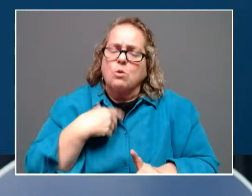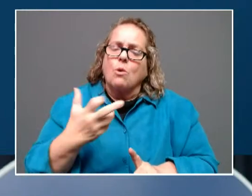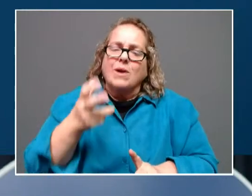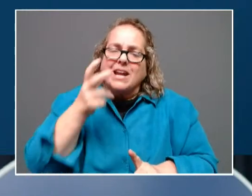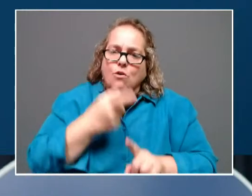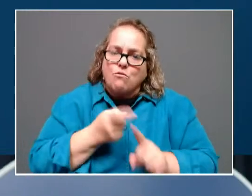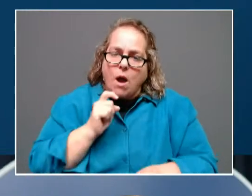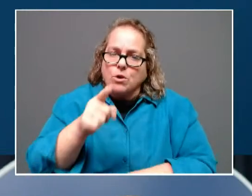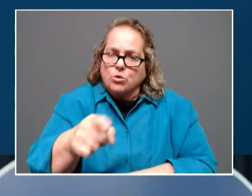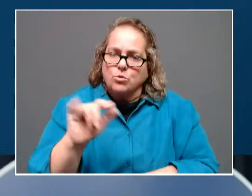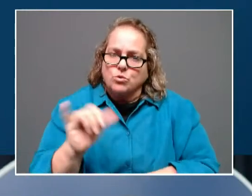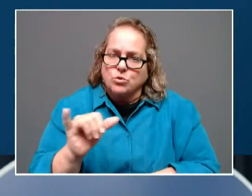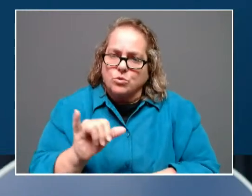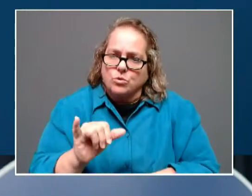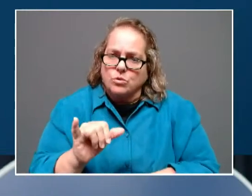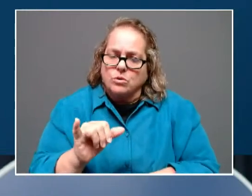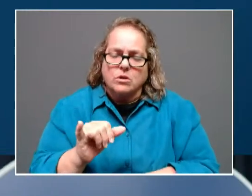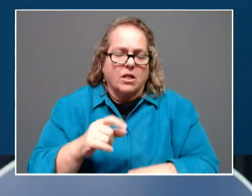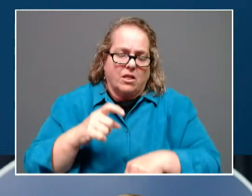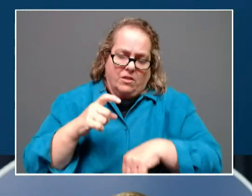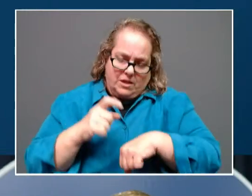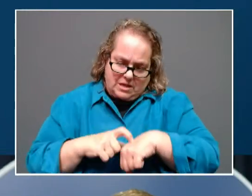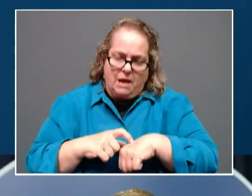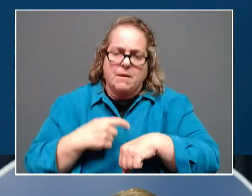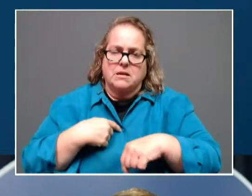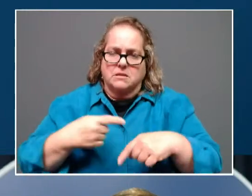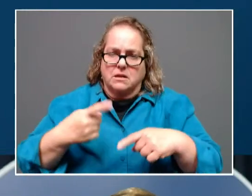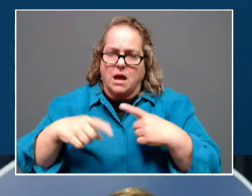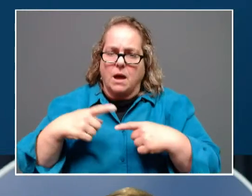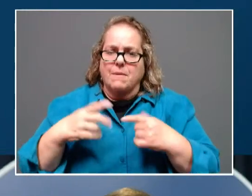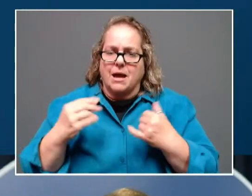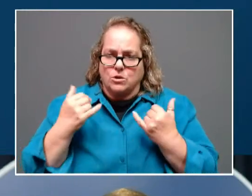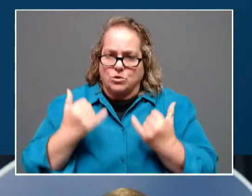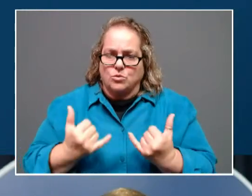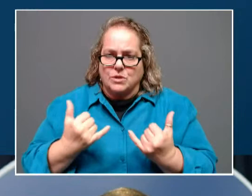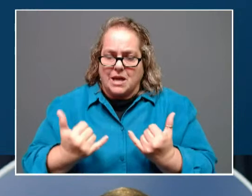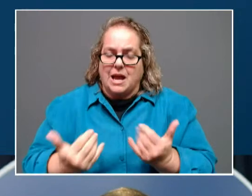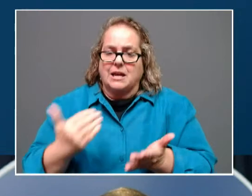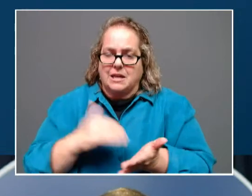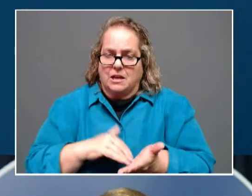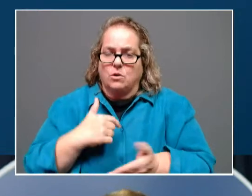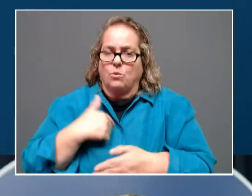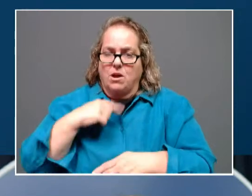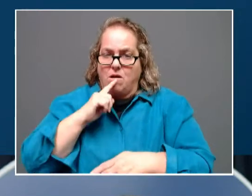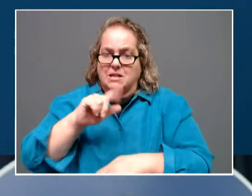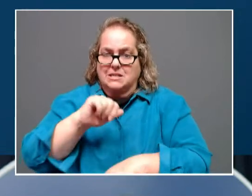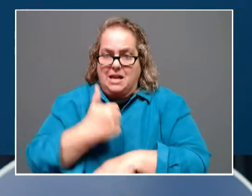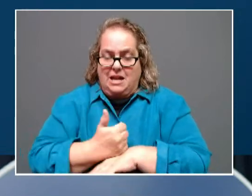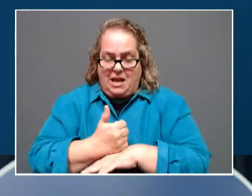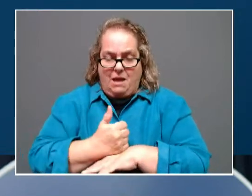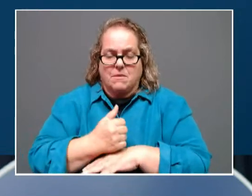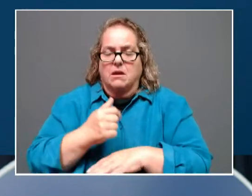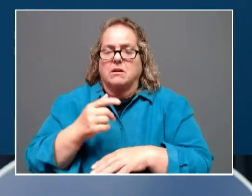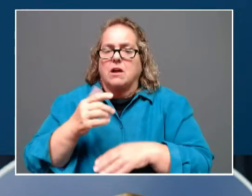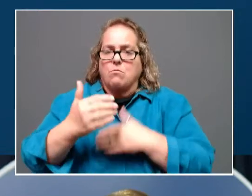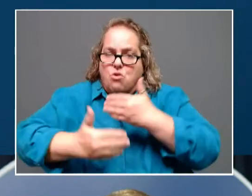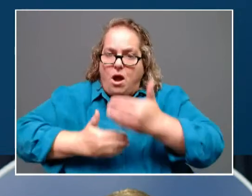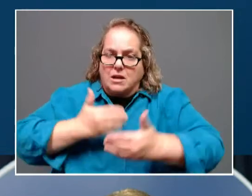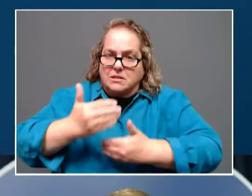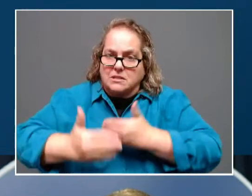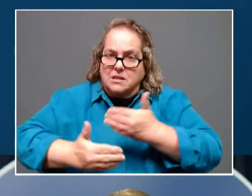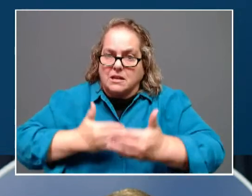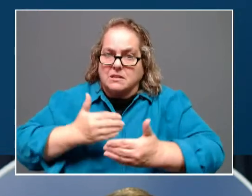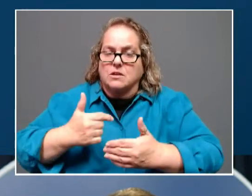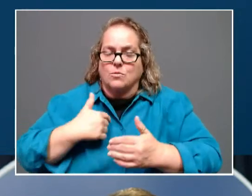The time has certainly come, and today, again, we're setting up a framework and a process for moving